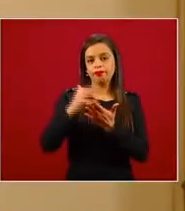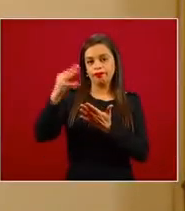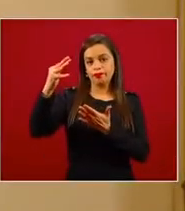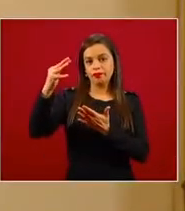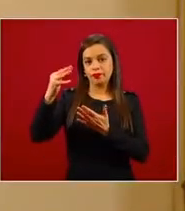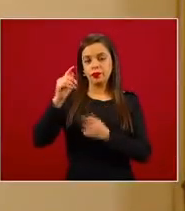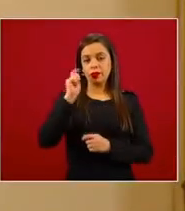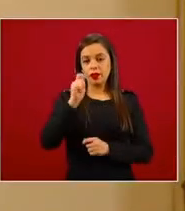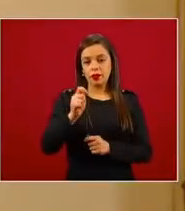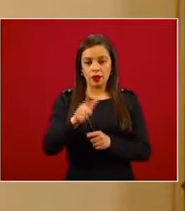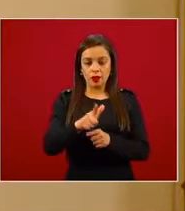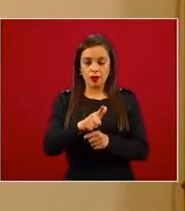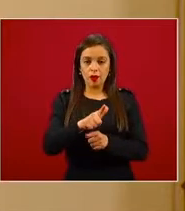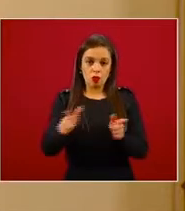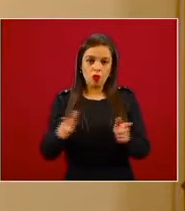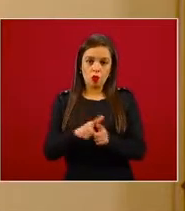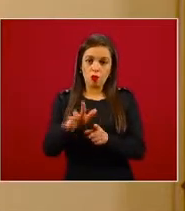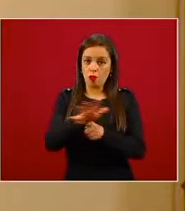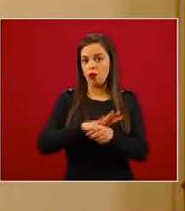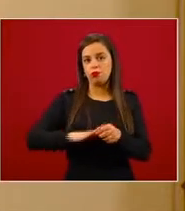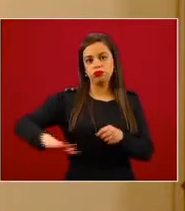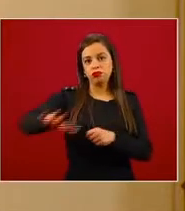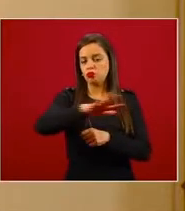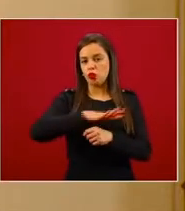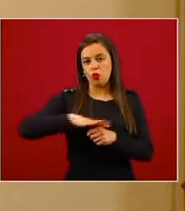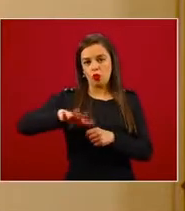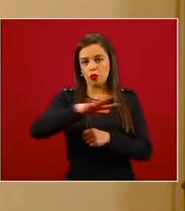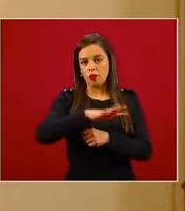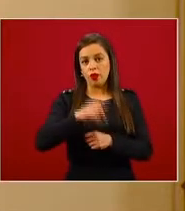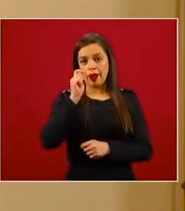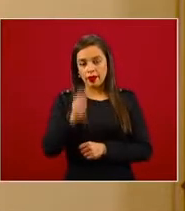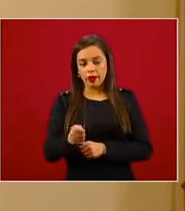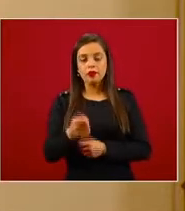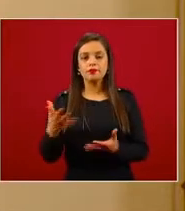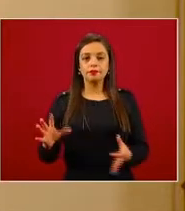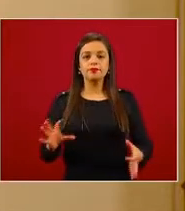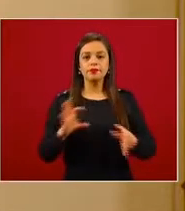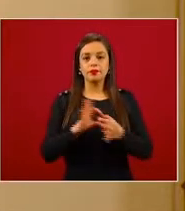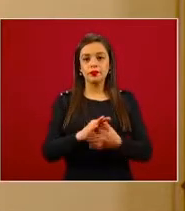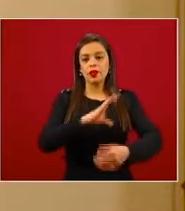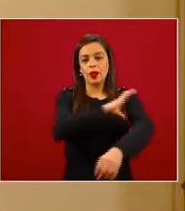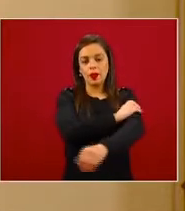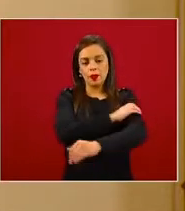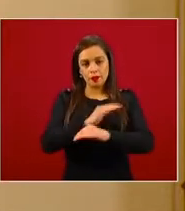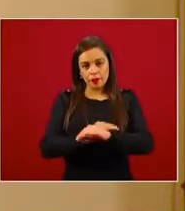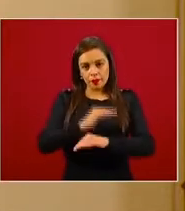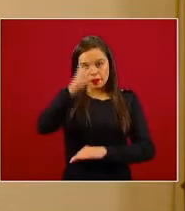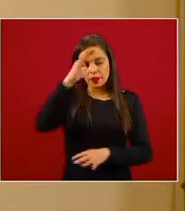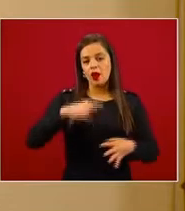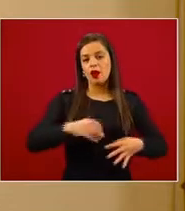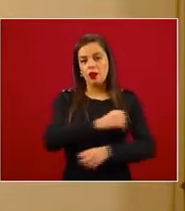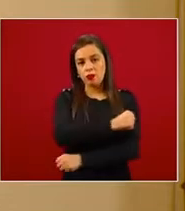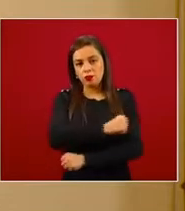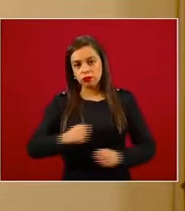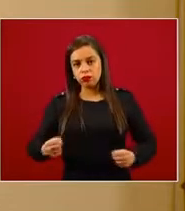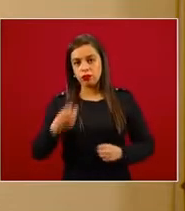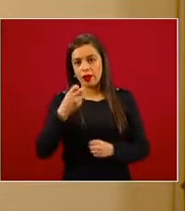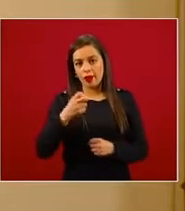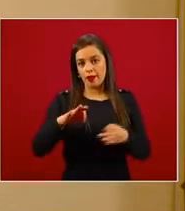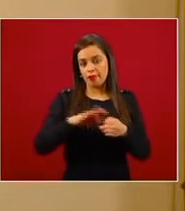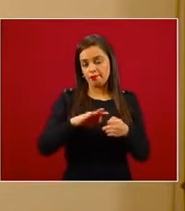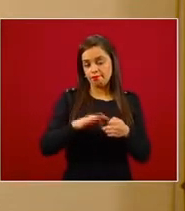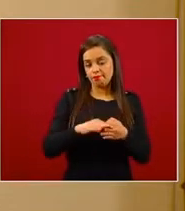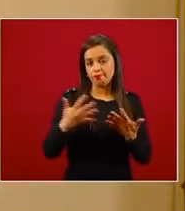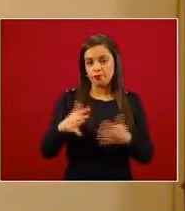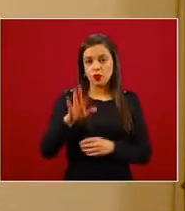and so forth, they might increase just like they did for the general population. In the case of people with hypertension